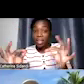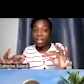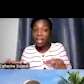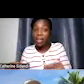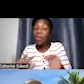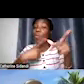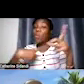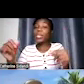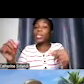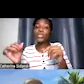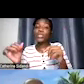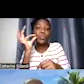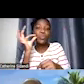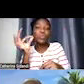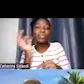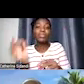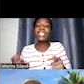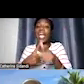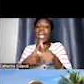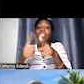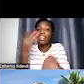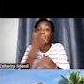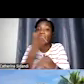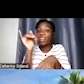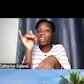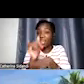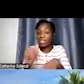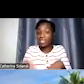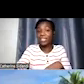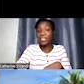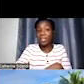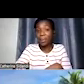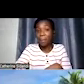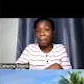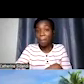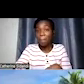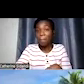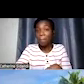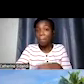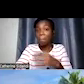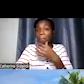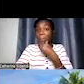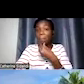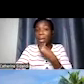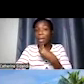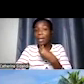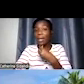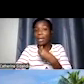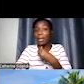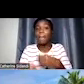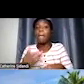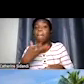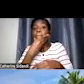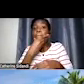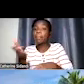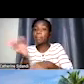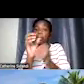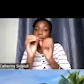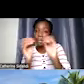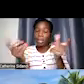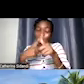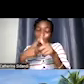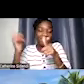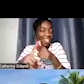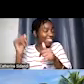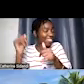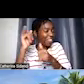honeymoon. And then after that, the man never came back when they went for the party. And that was the end of it. And